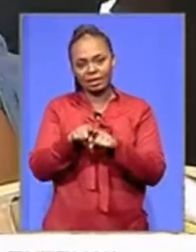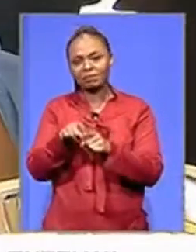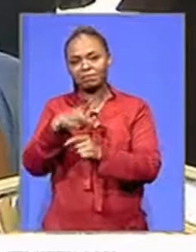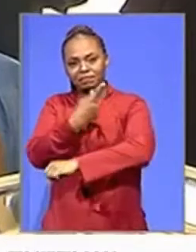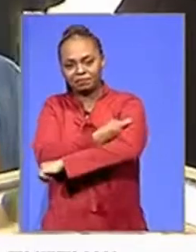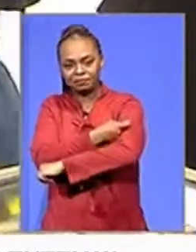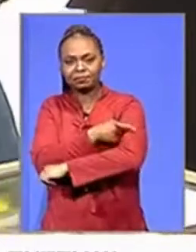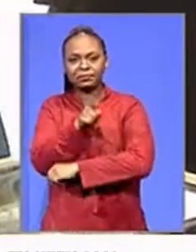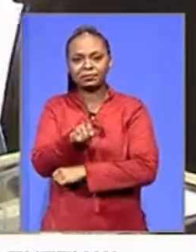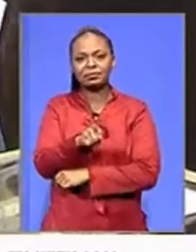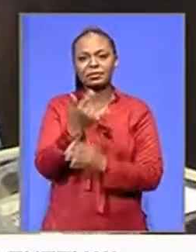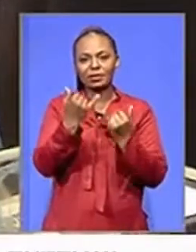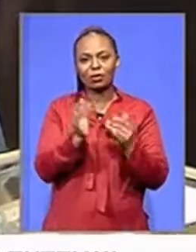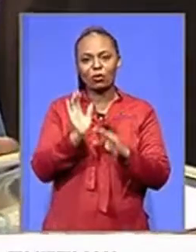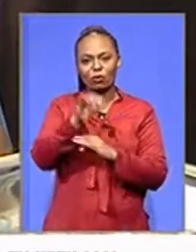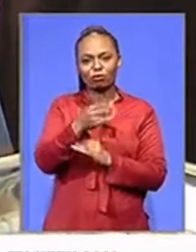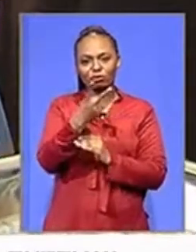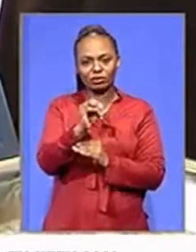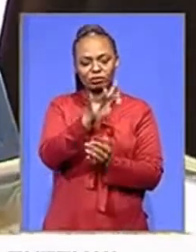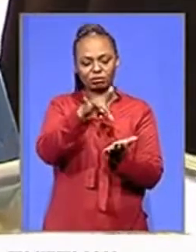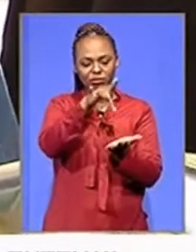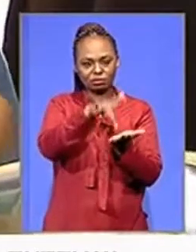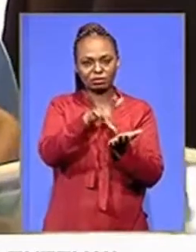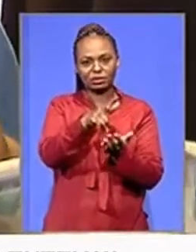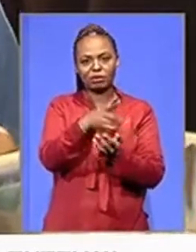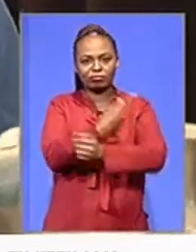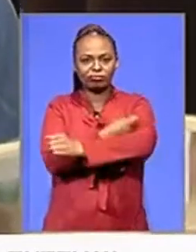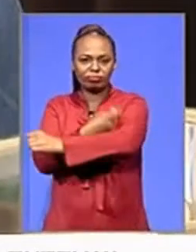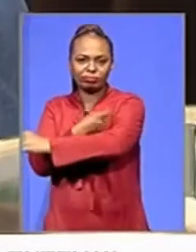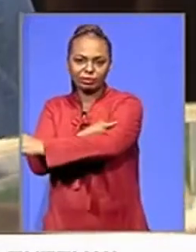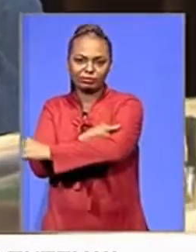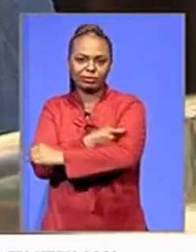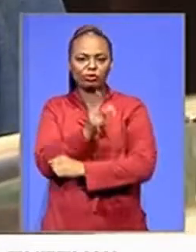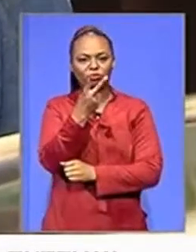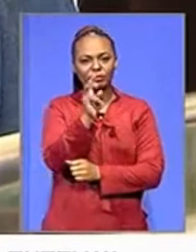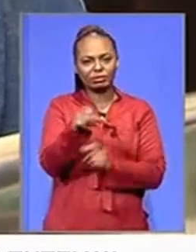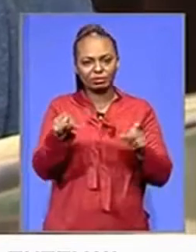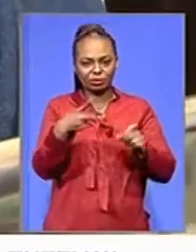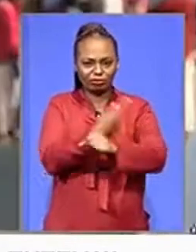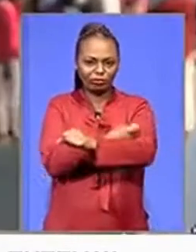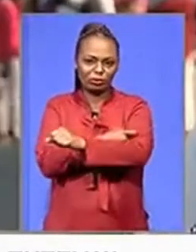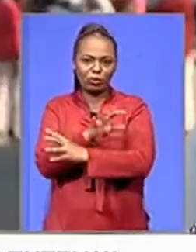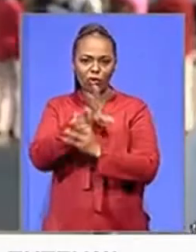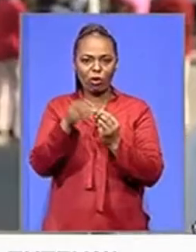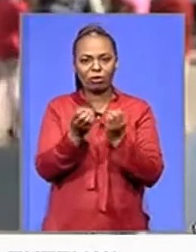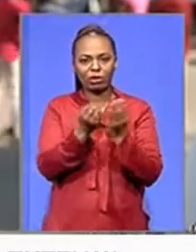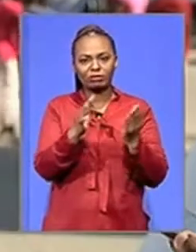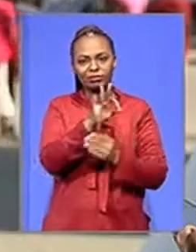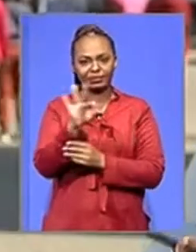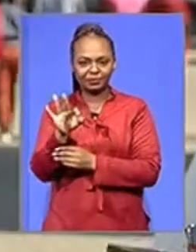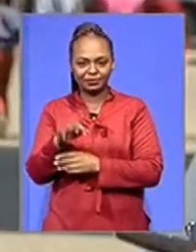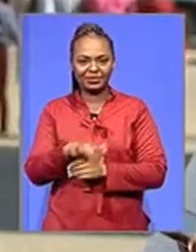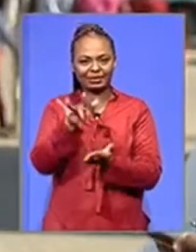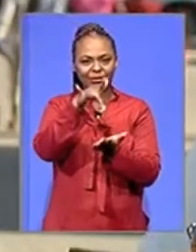lekana 2020 ditišing tša go entela tše 33. The walk-in program has given an